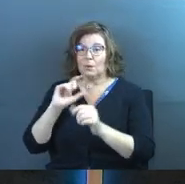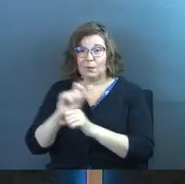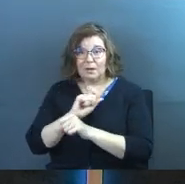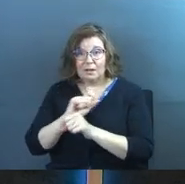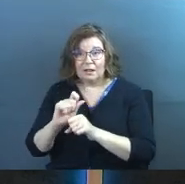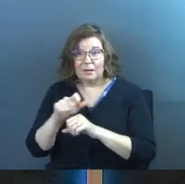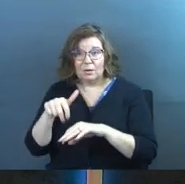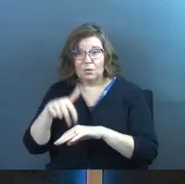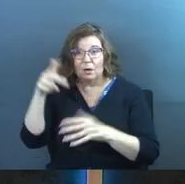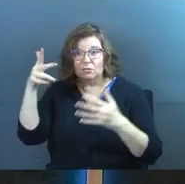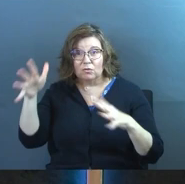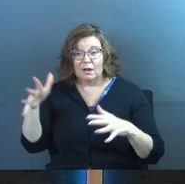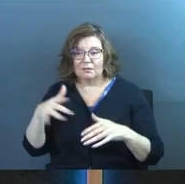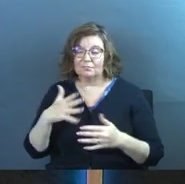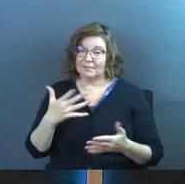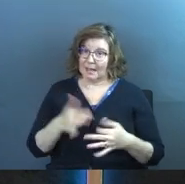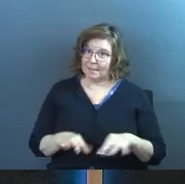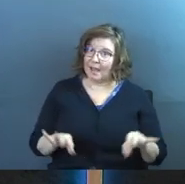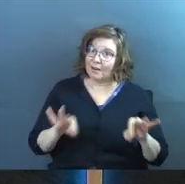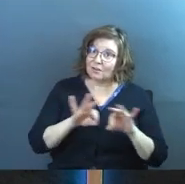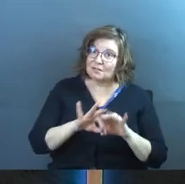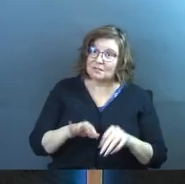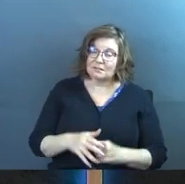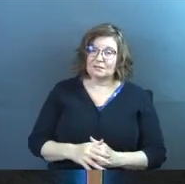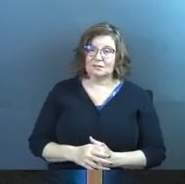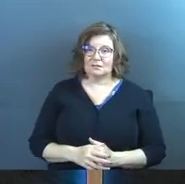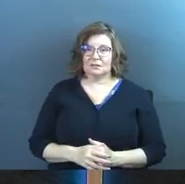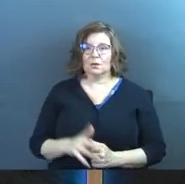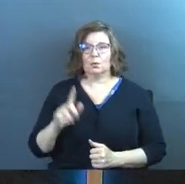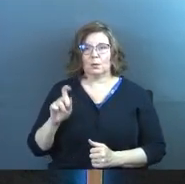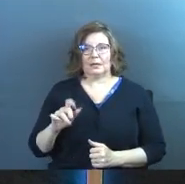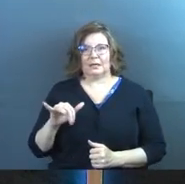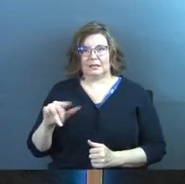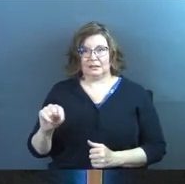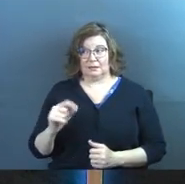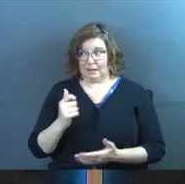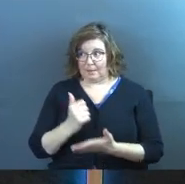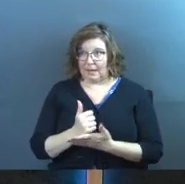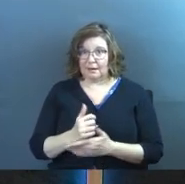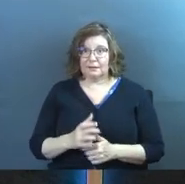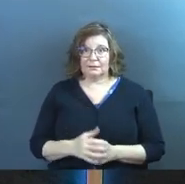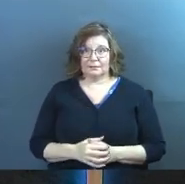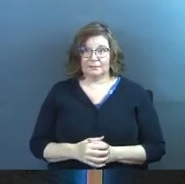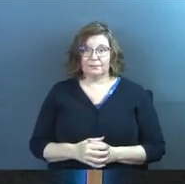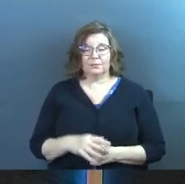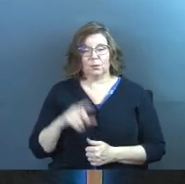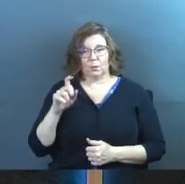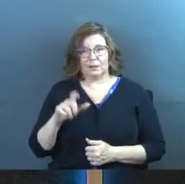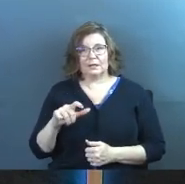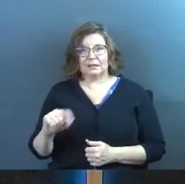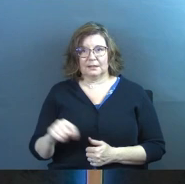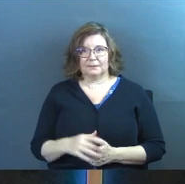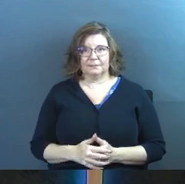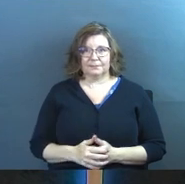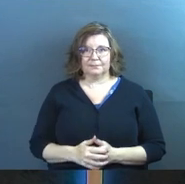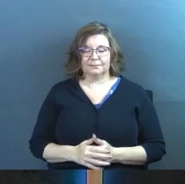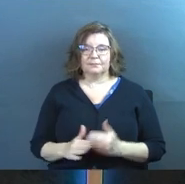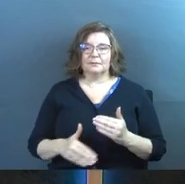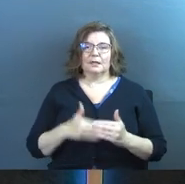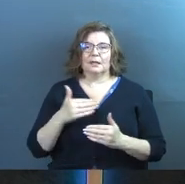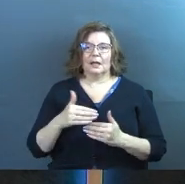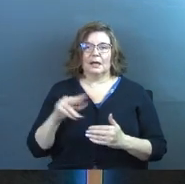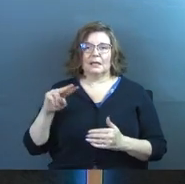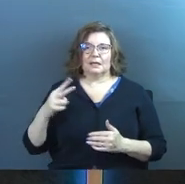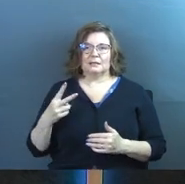be resurrected? It matters. We need it. Amen? Amen. We need it. next